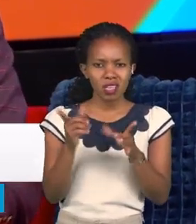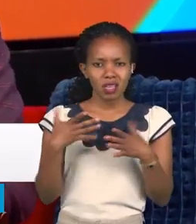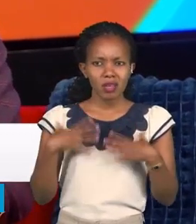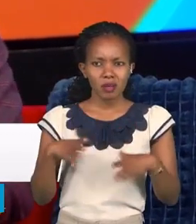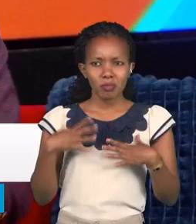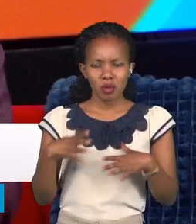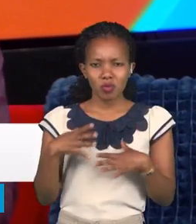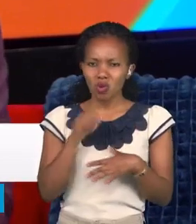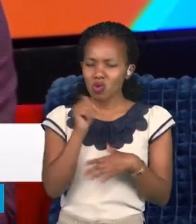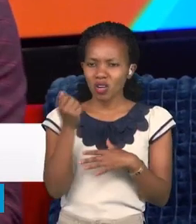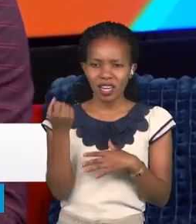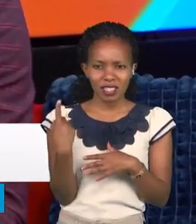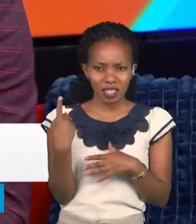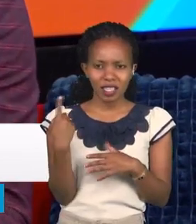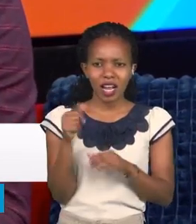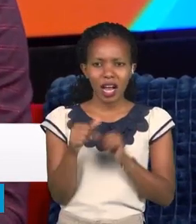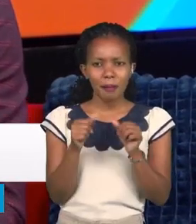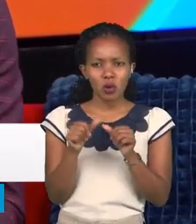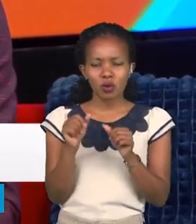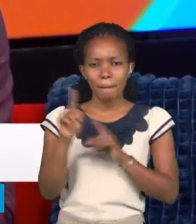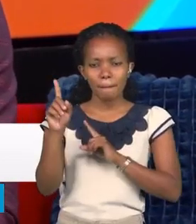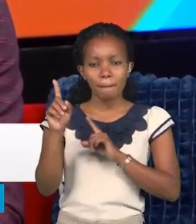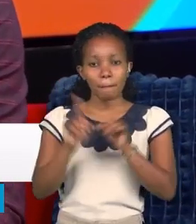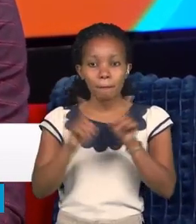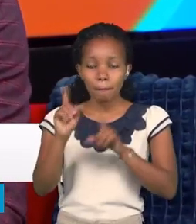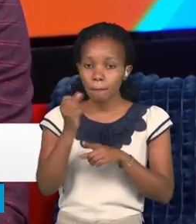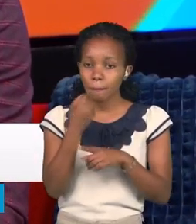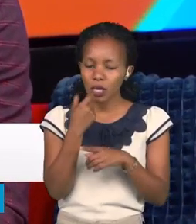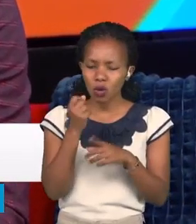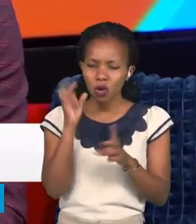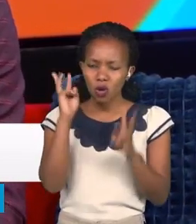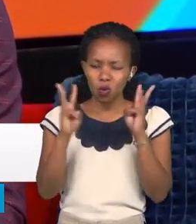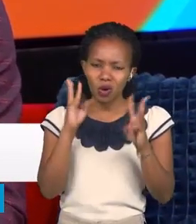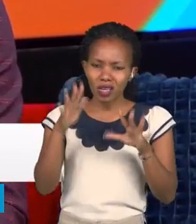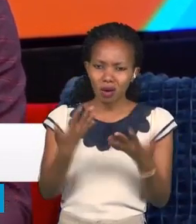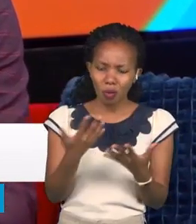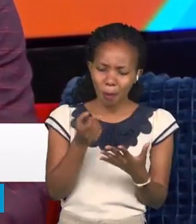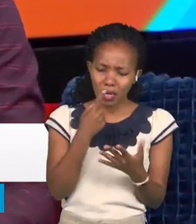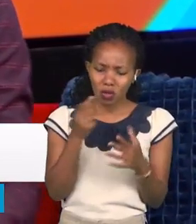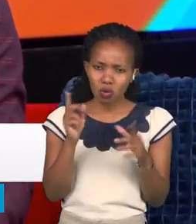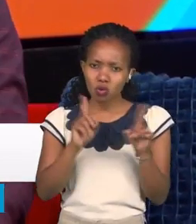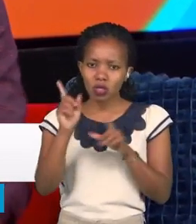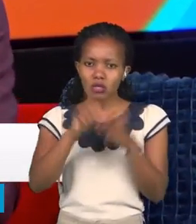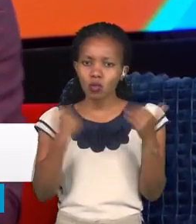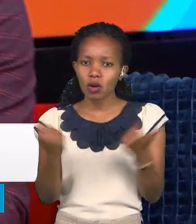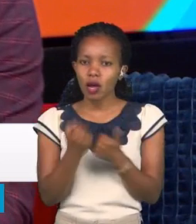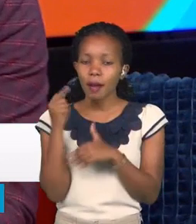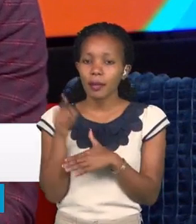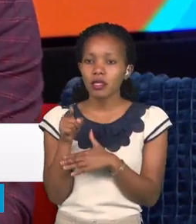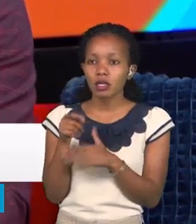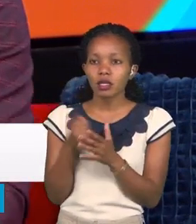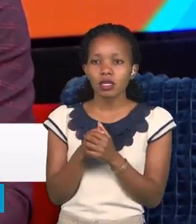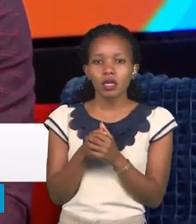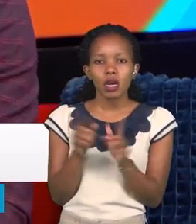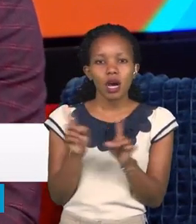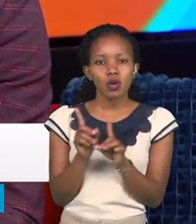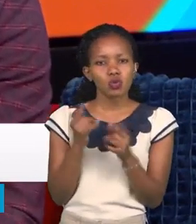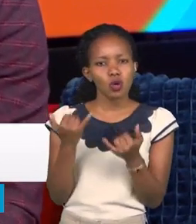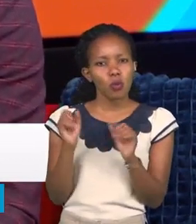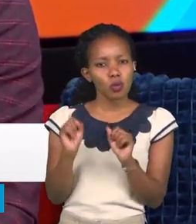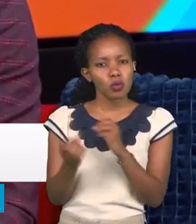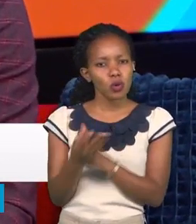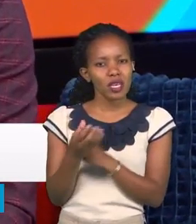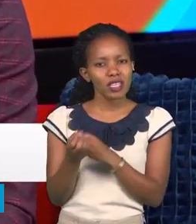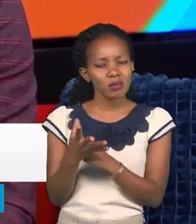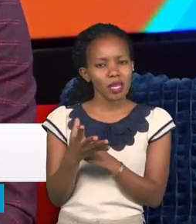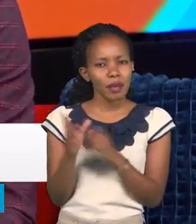conversant about medical tourism because now they're wondering, now, medical tourism, what happens here? In a layman's language, maybe, you can